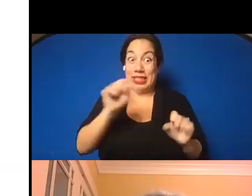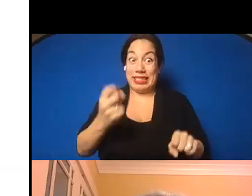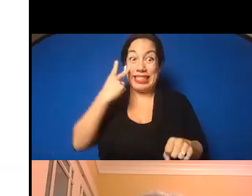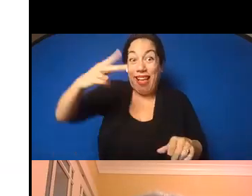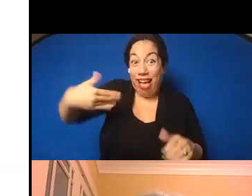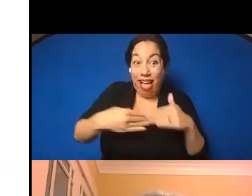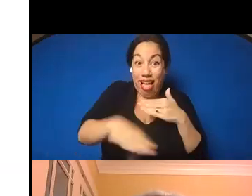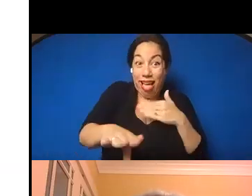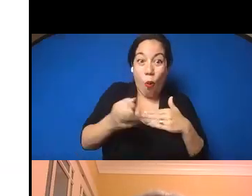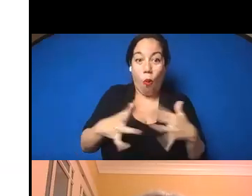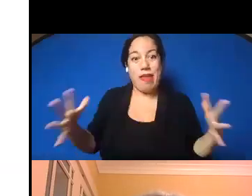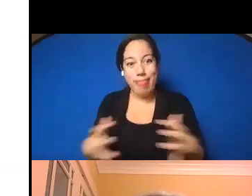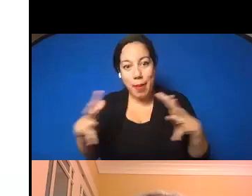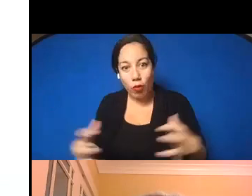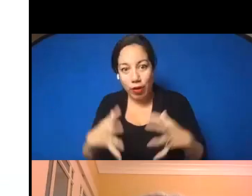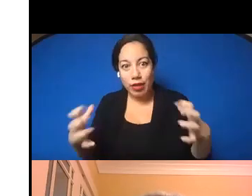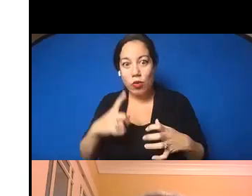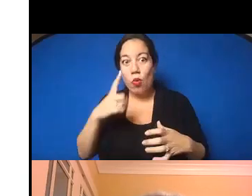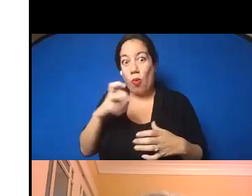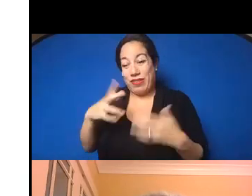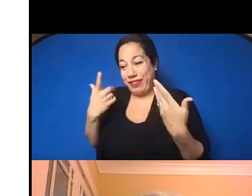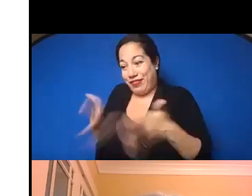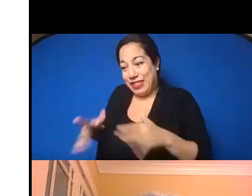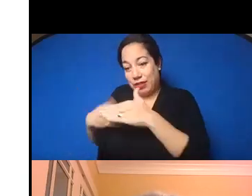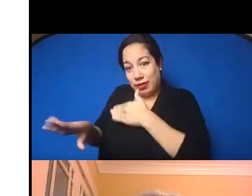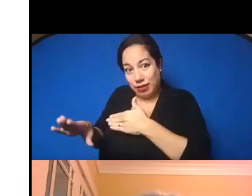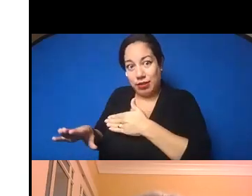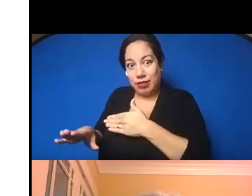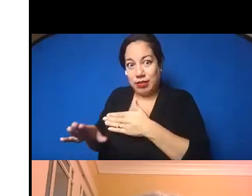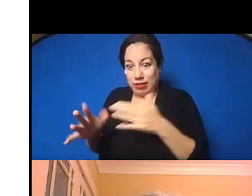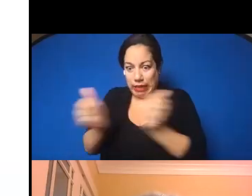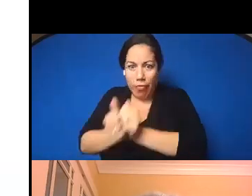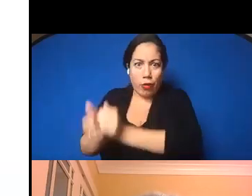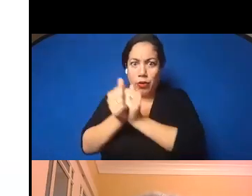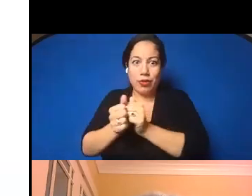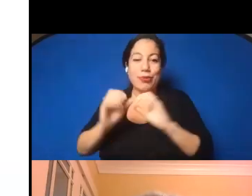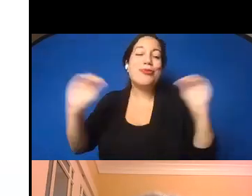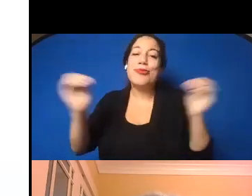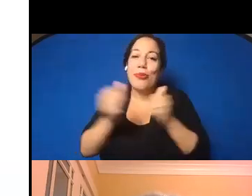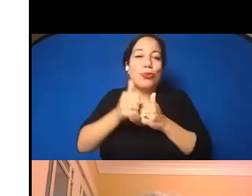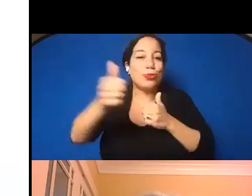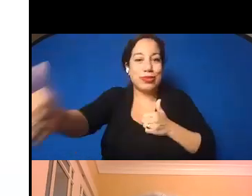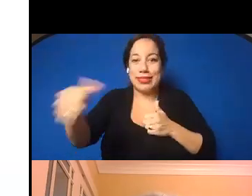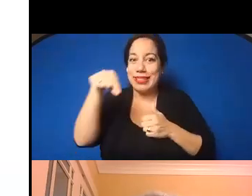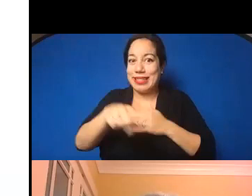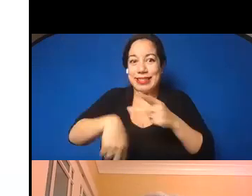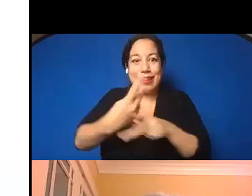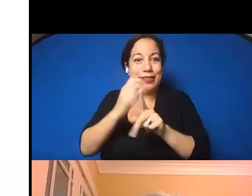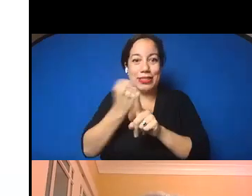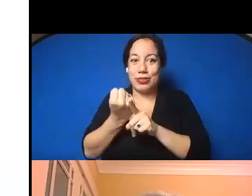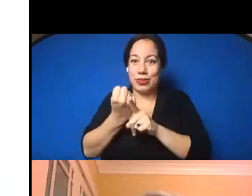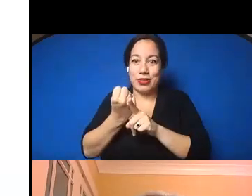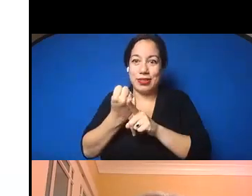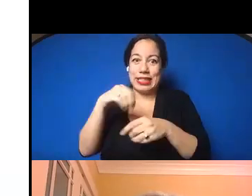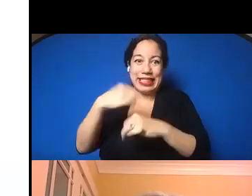deliver, who are in labor, who are postpartum are all together. There's no possibility of social distancing in this kind of situation in the